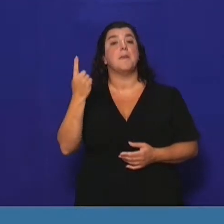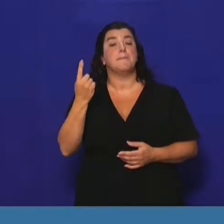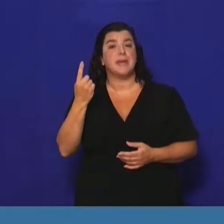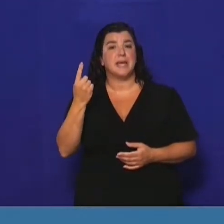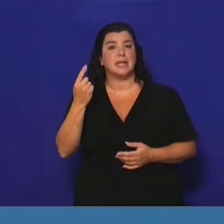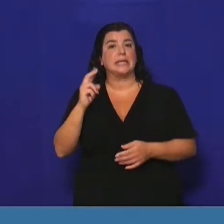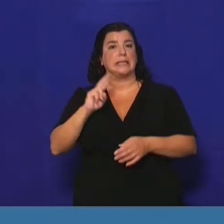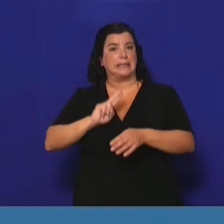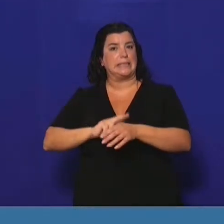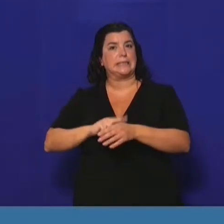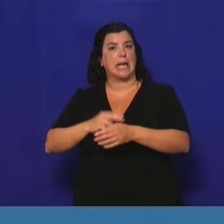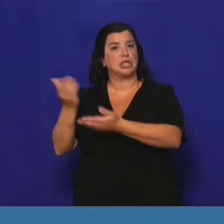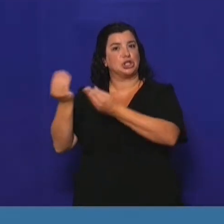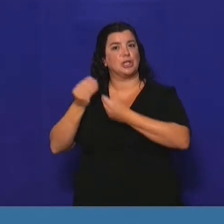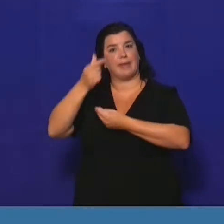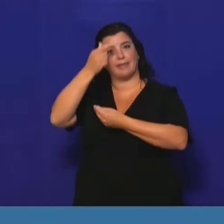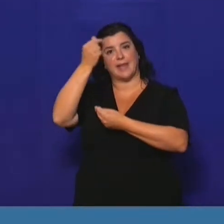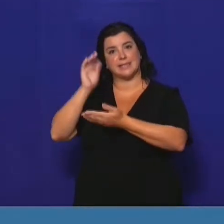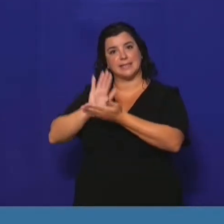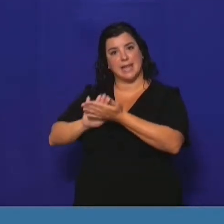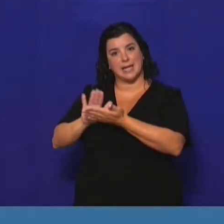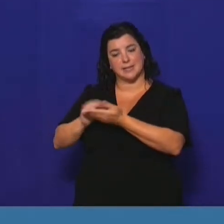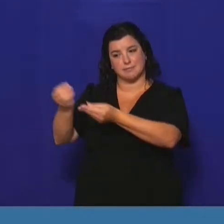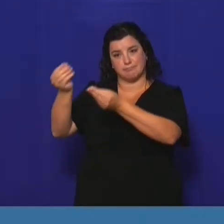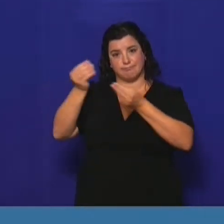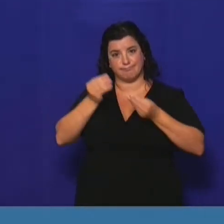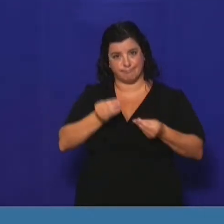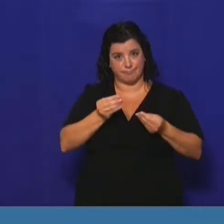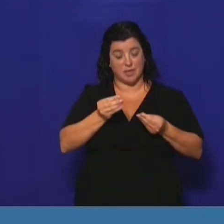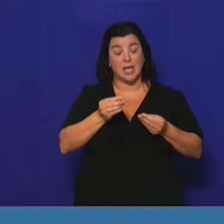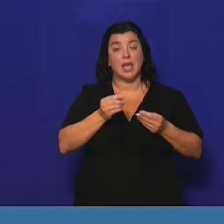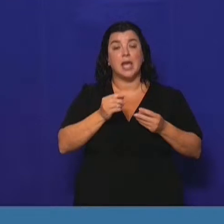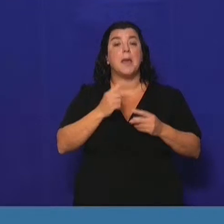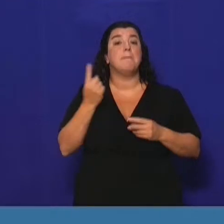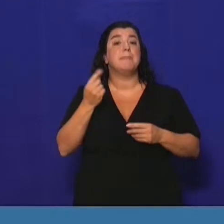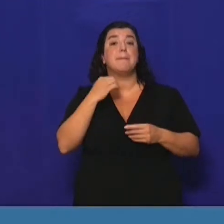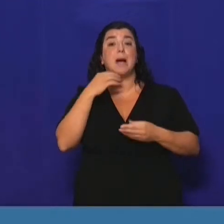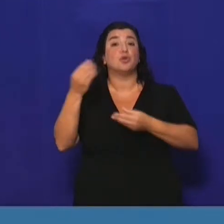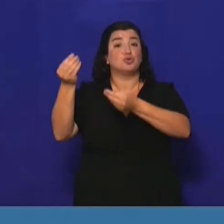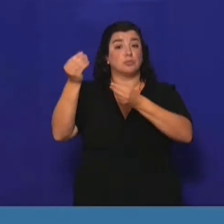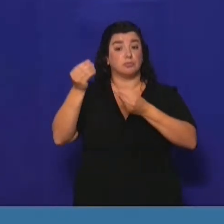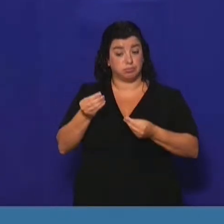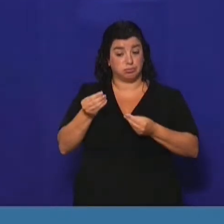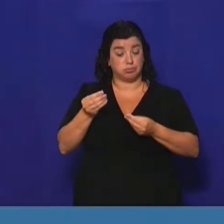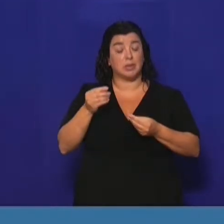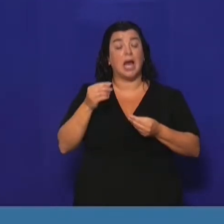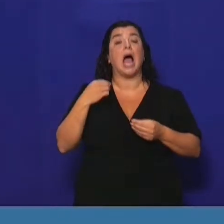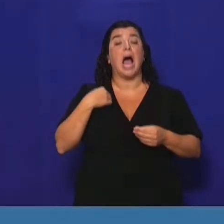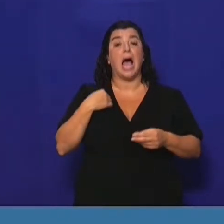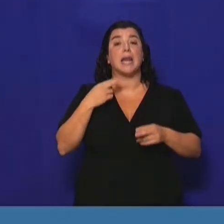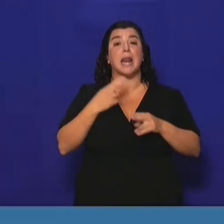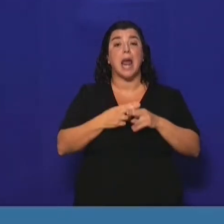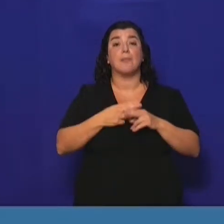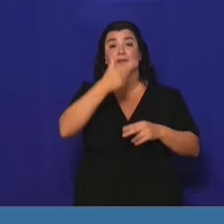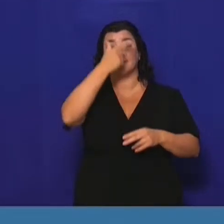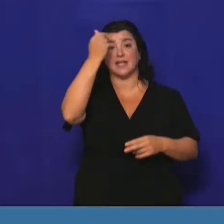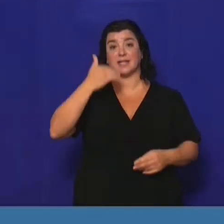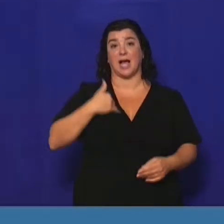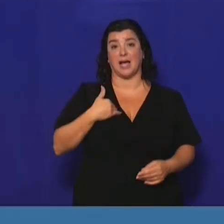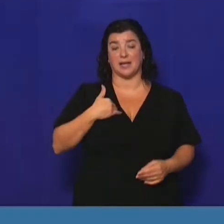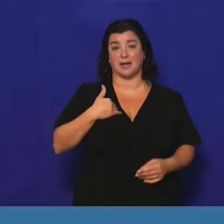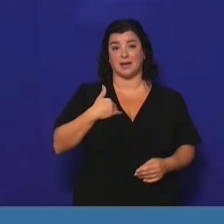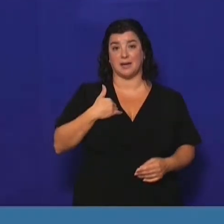aħna qegħdin nagħmluhom it-test l-ajruport. U anke żidna magna oħra l-ajruport propju biex aħna nkun nistgħu nagħmlu iktar